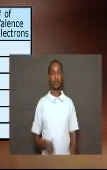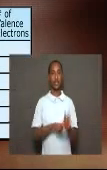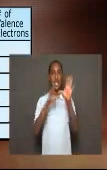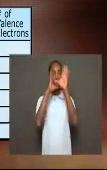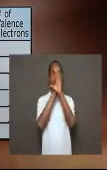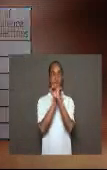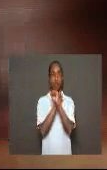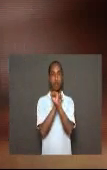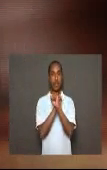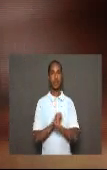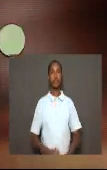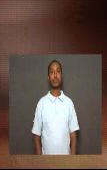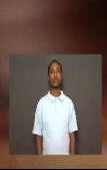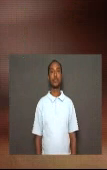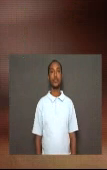Time's up.